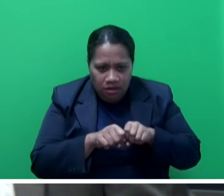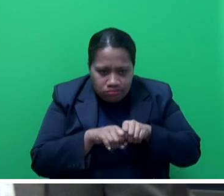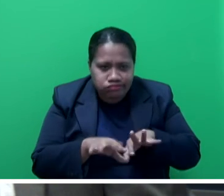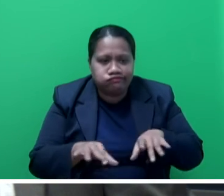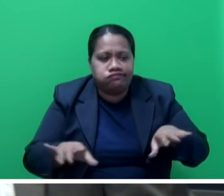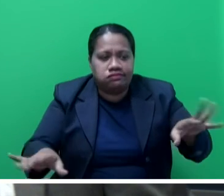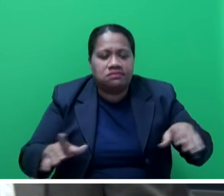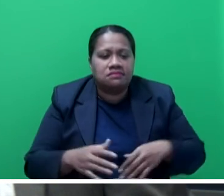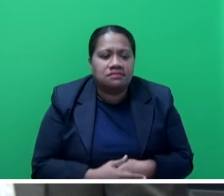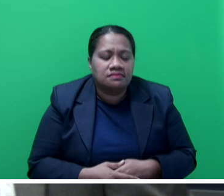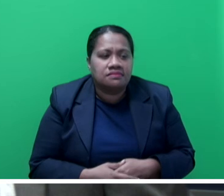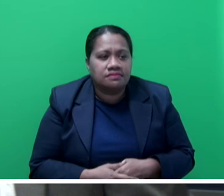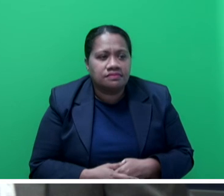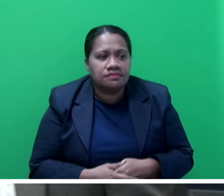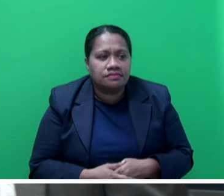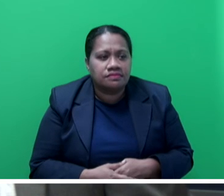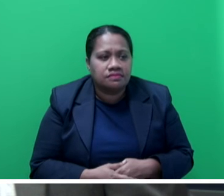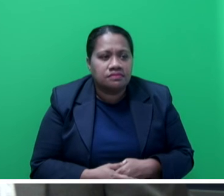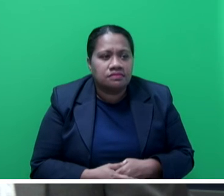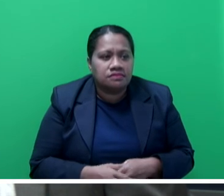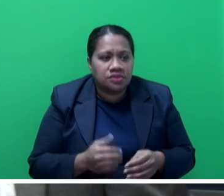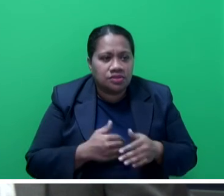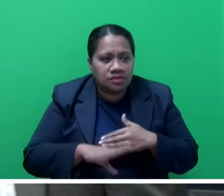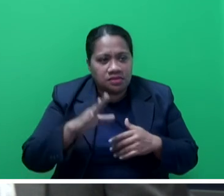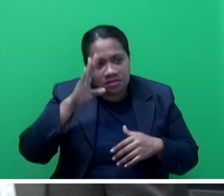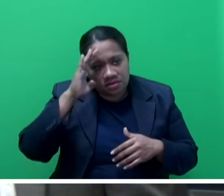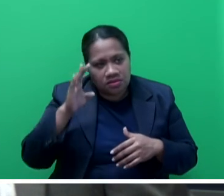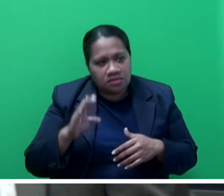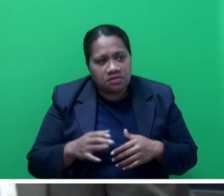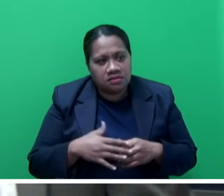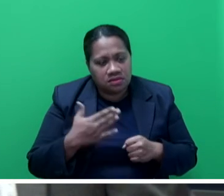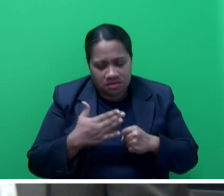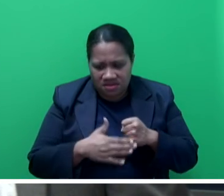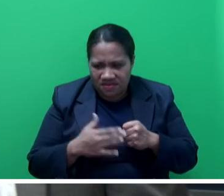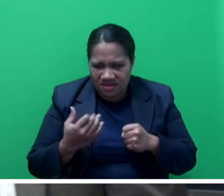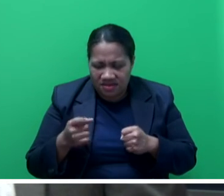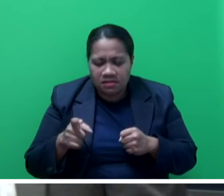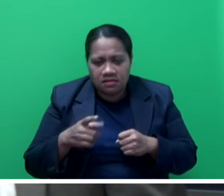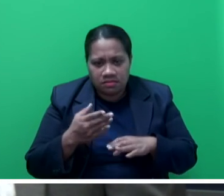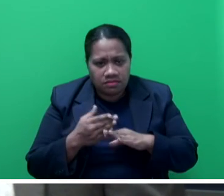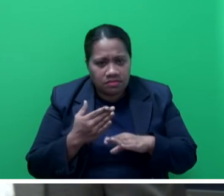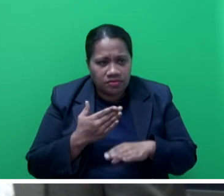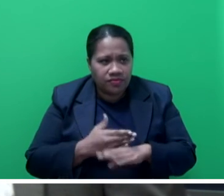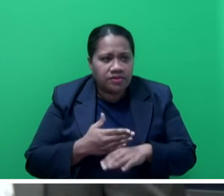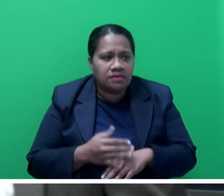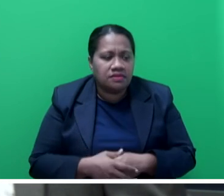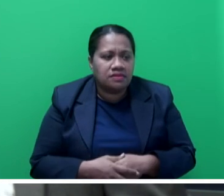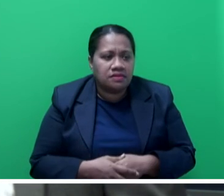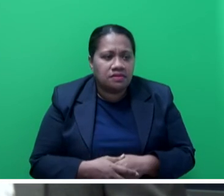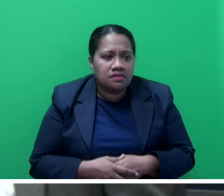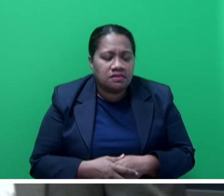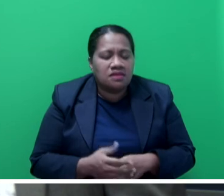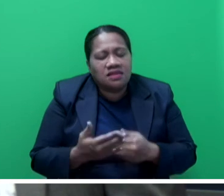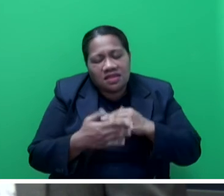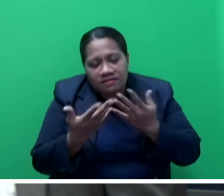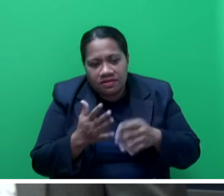virus continues to mutate in countries that have never had mutation before, despite vaccination having begun. There